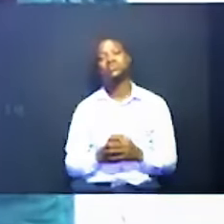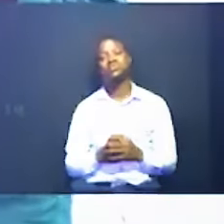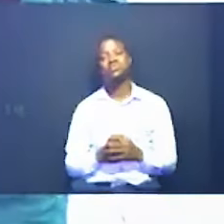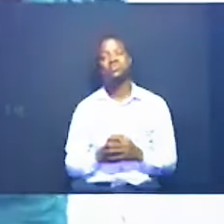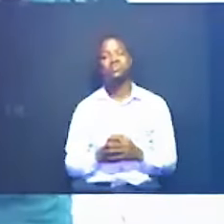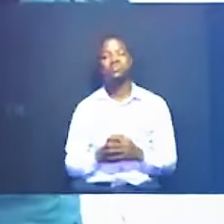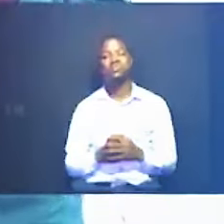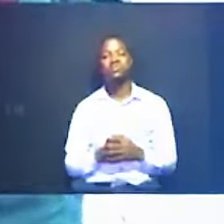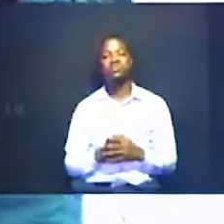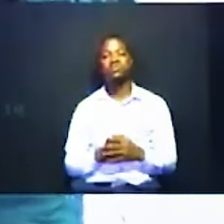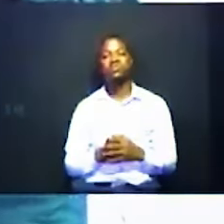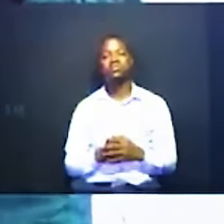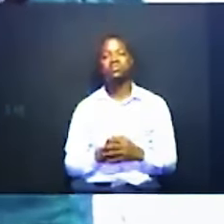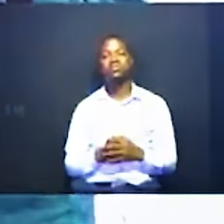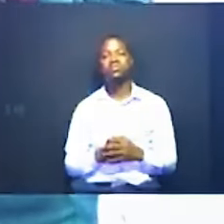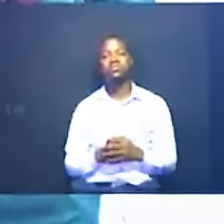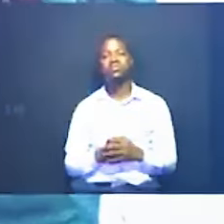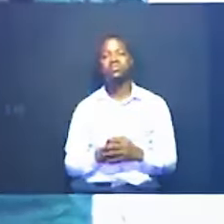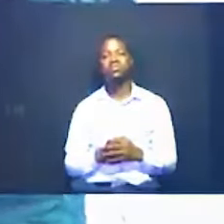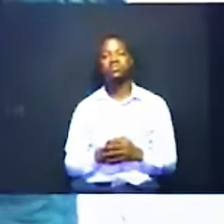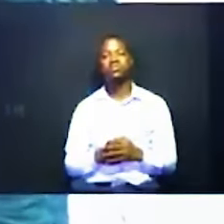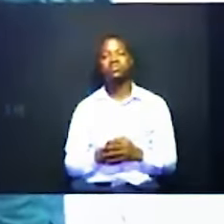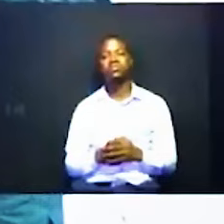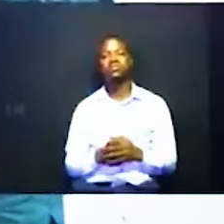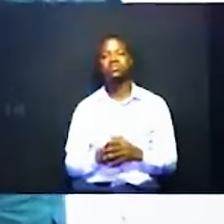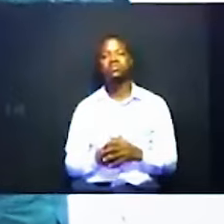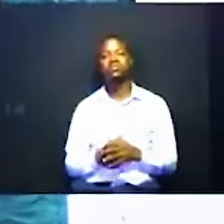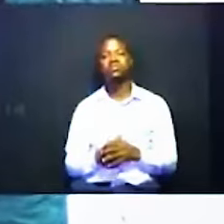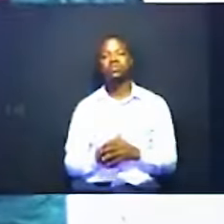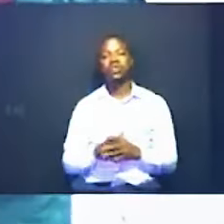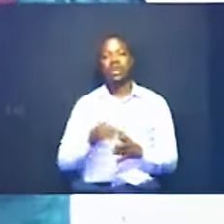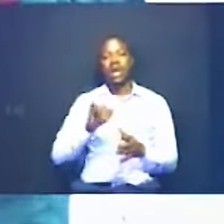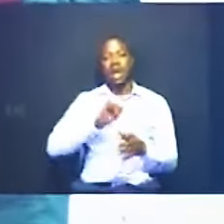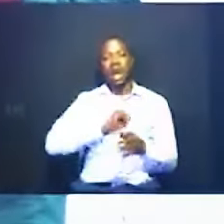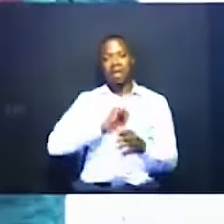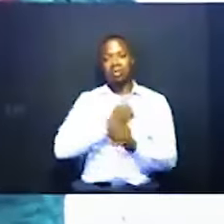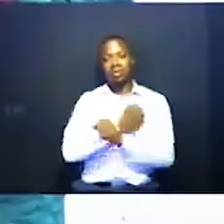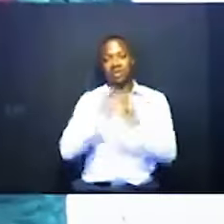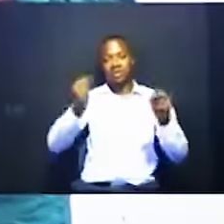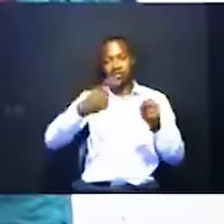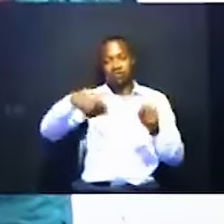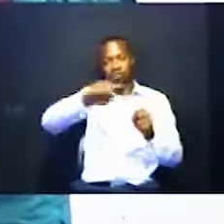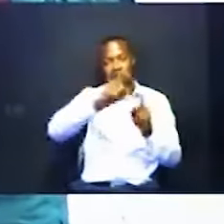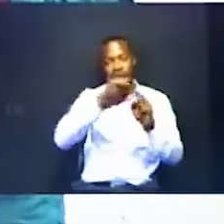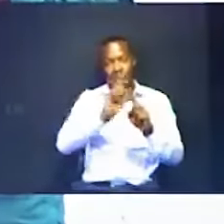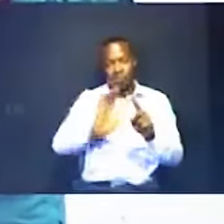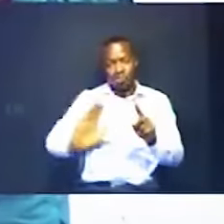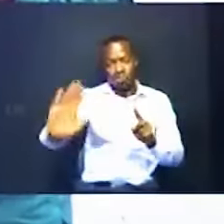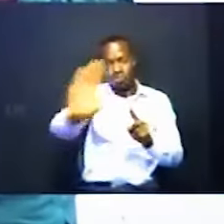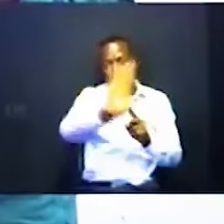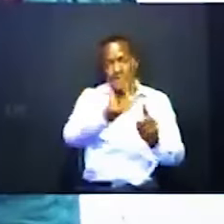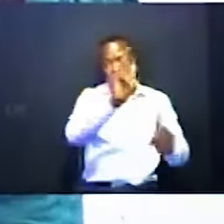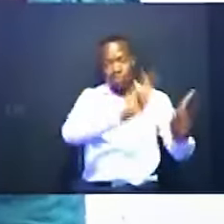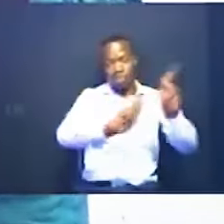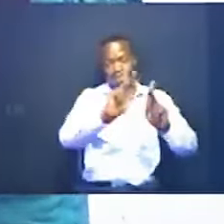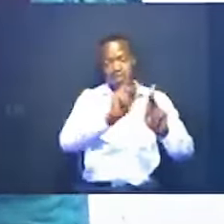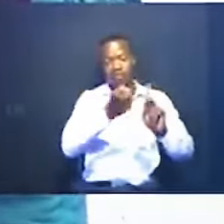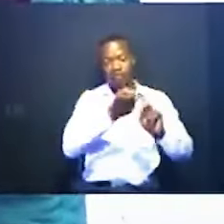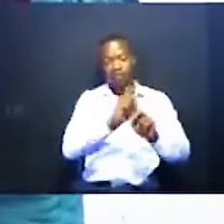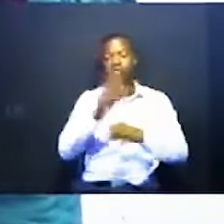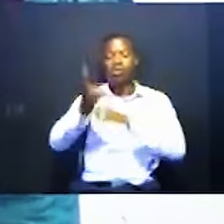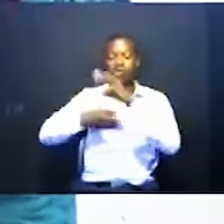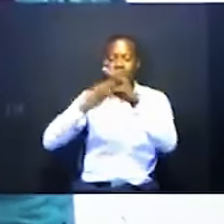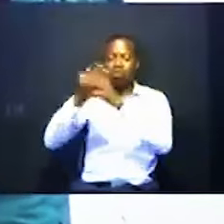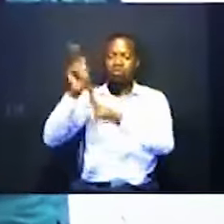ho no ho somfo ene dansini. I will rescue you from your own people and from the Gentiles.